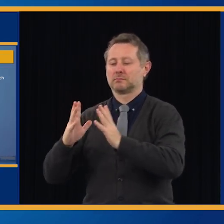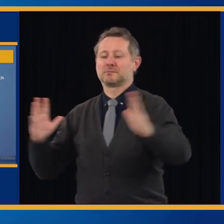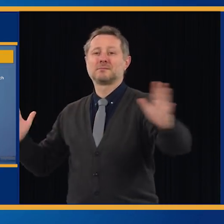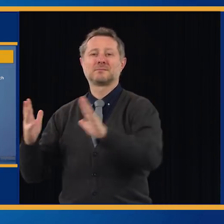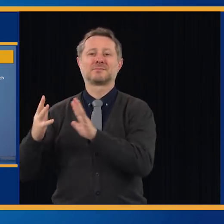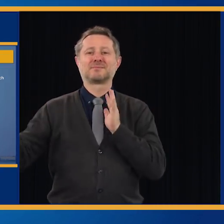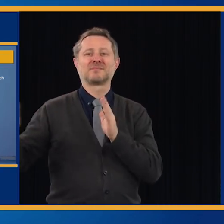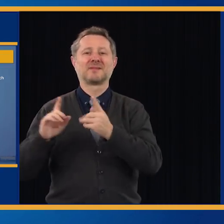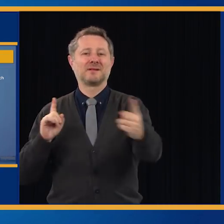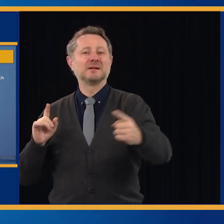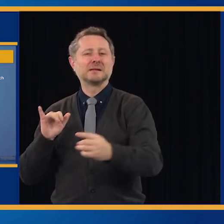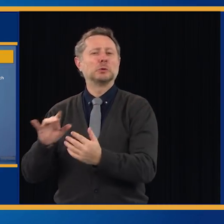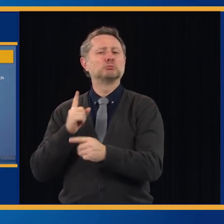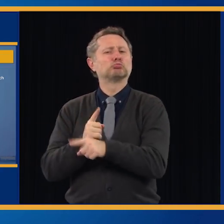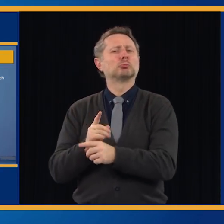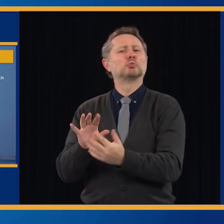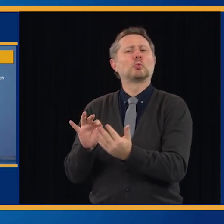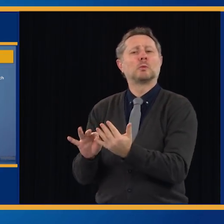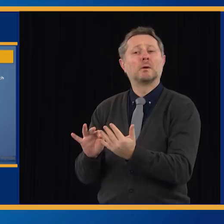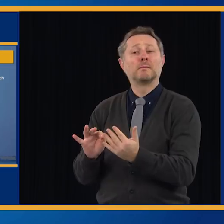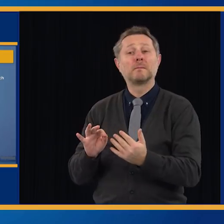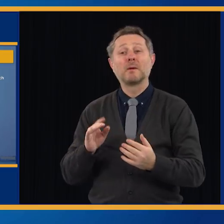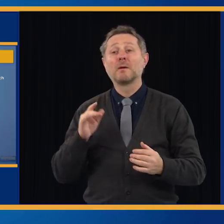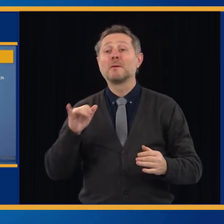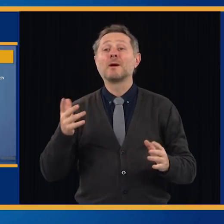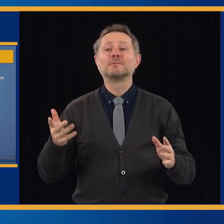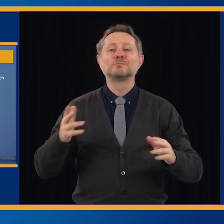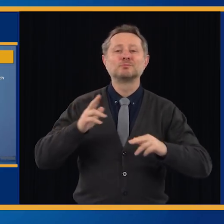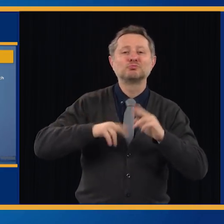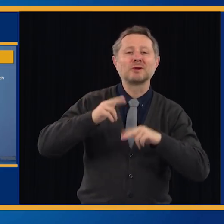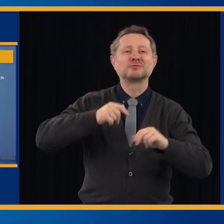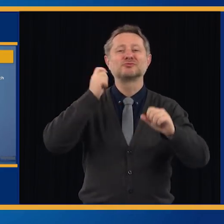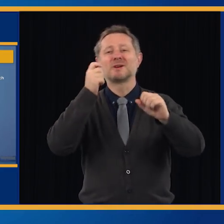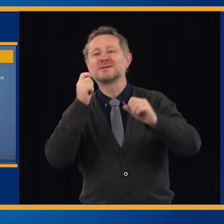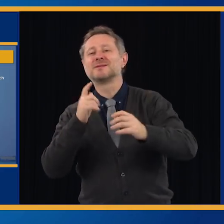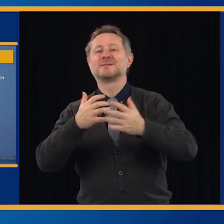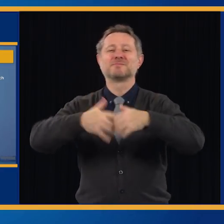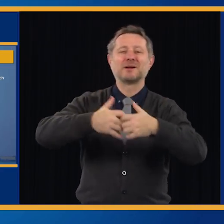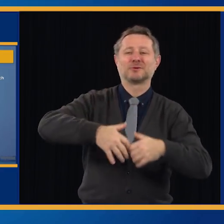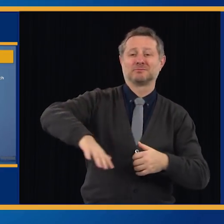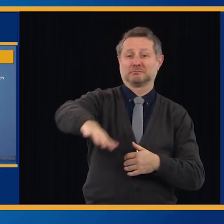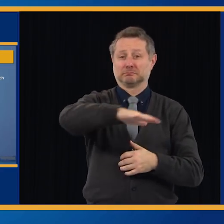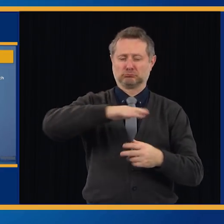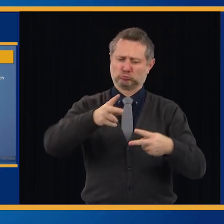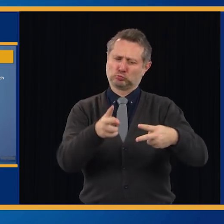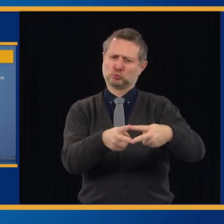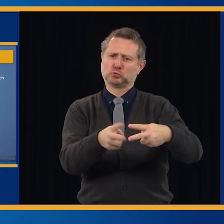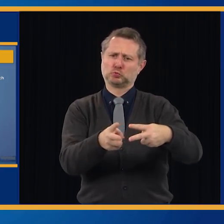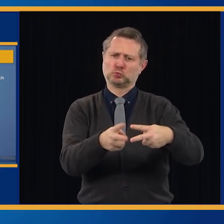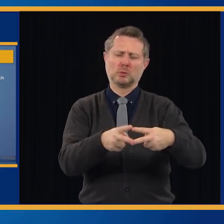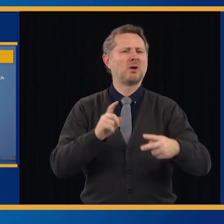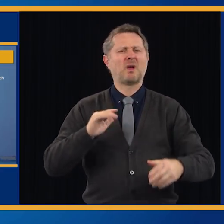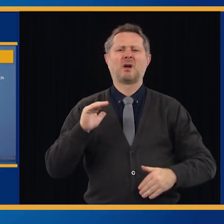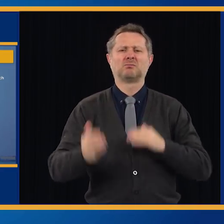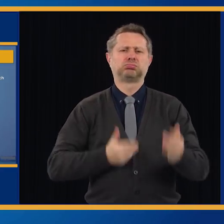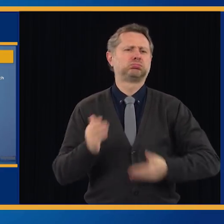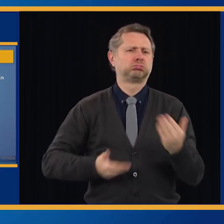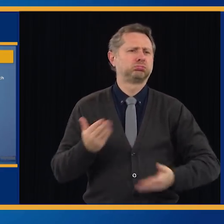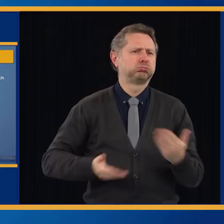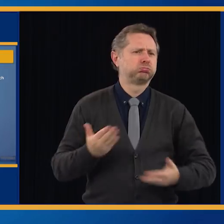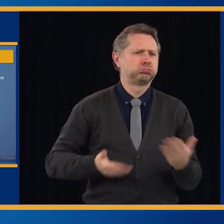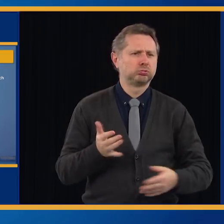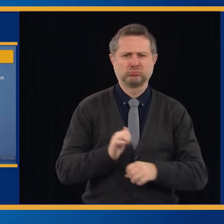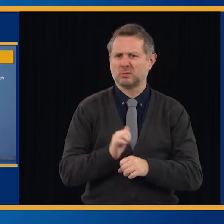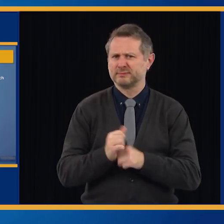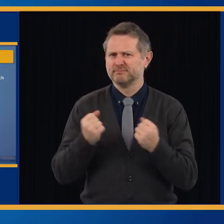the construction and manufacturing industry, right? Those are two industries that employ a lot of people, but we